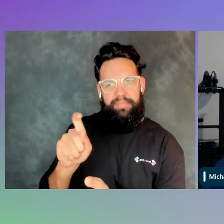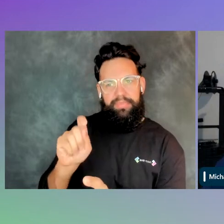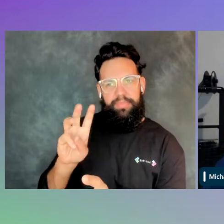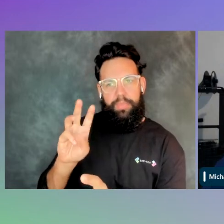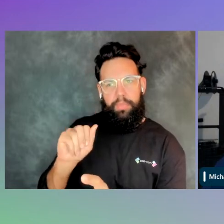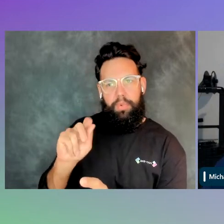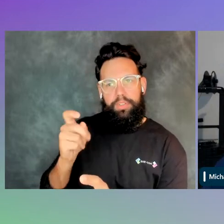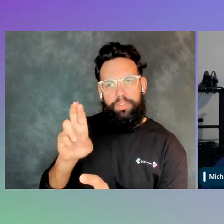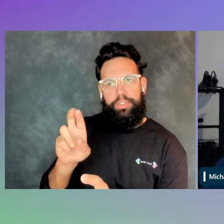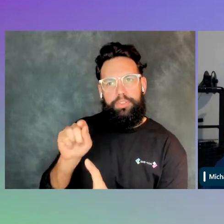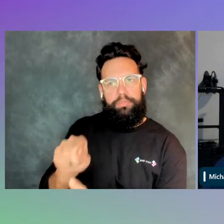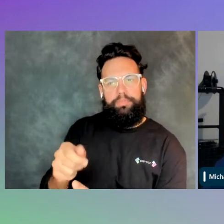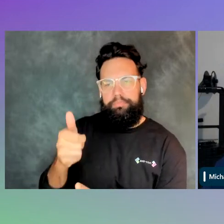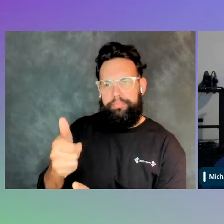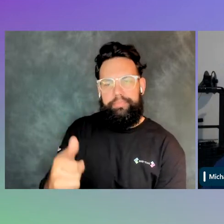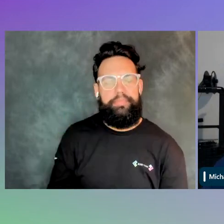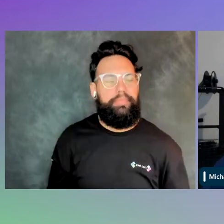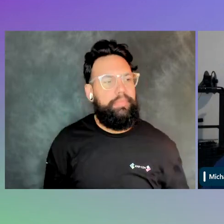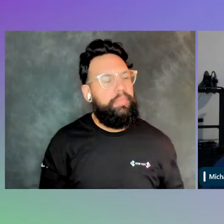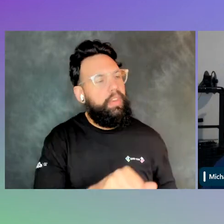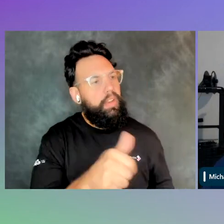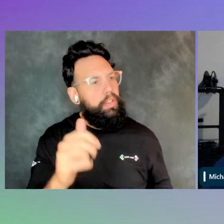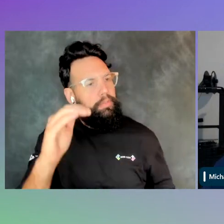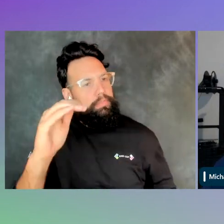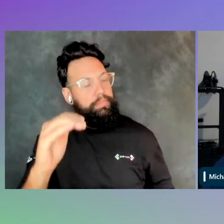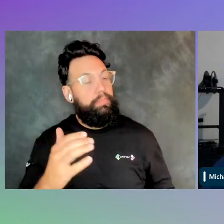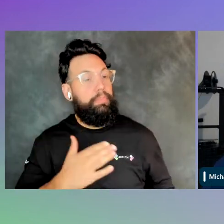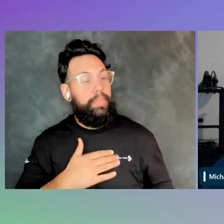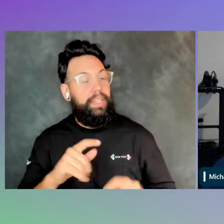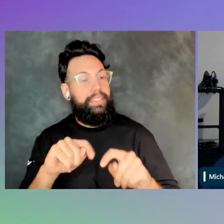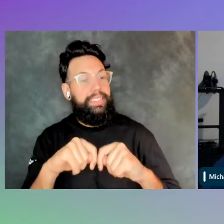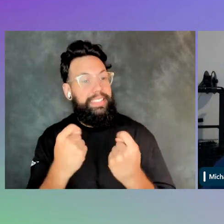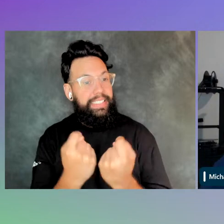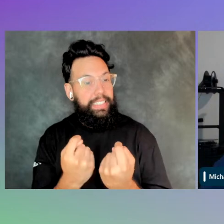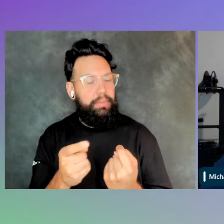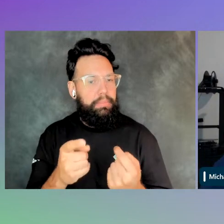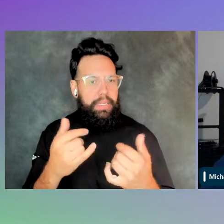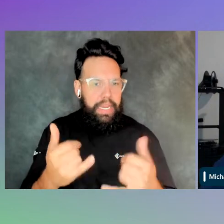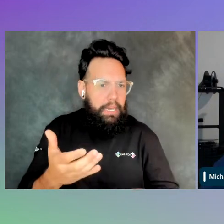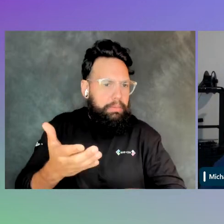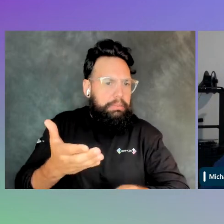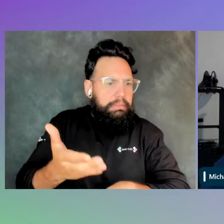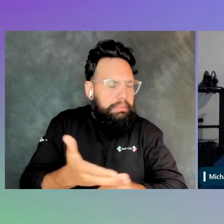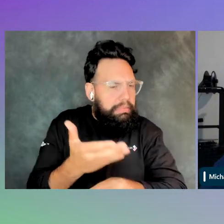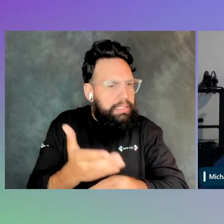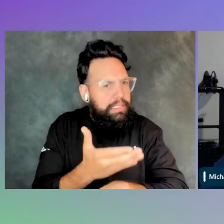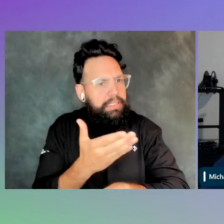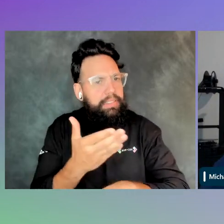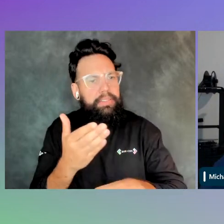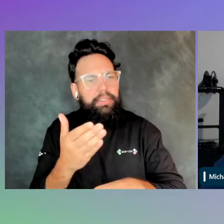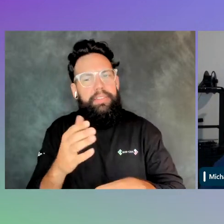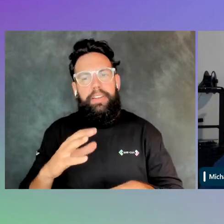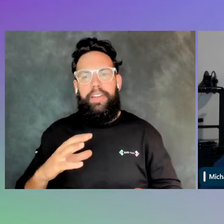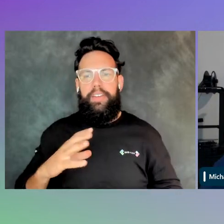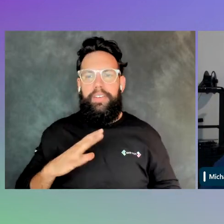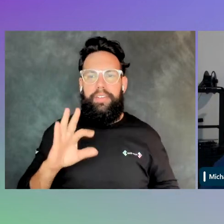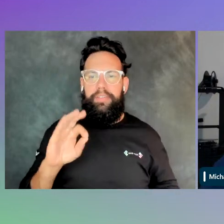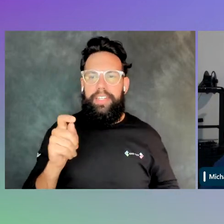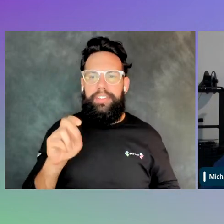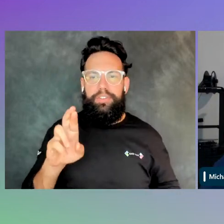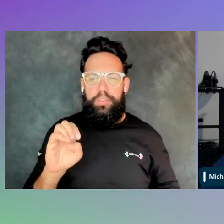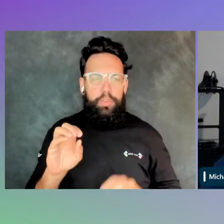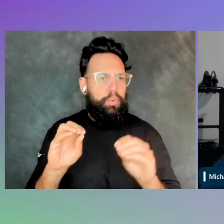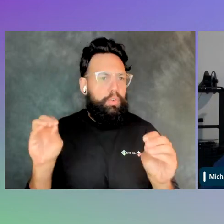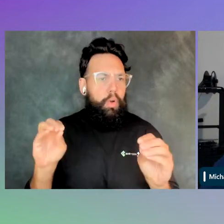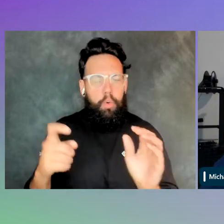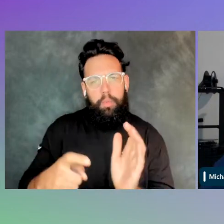one. My team is working on a feature that doesn't yet have product accessibility requirements, and we have